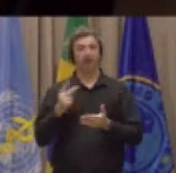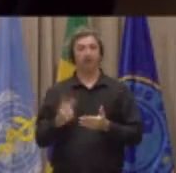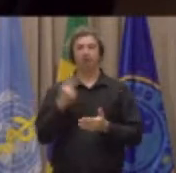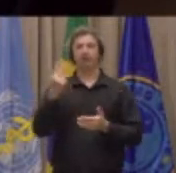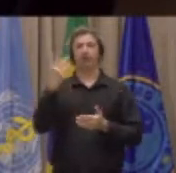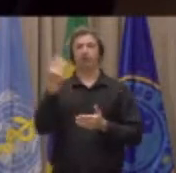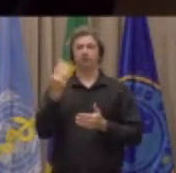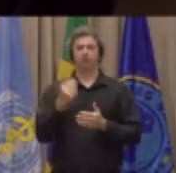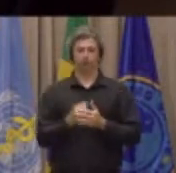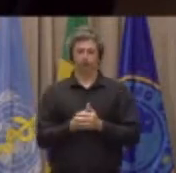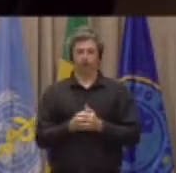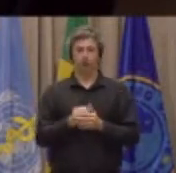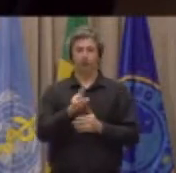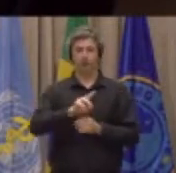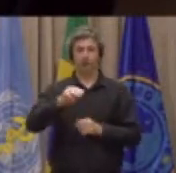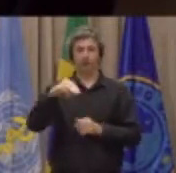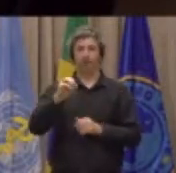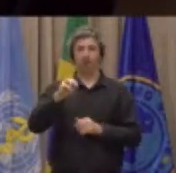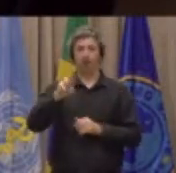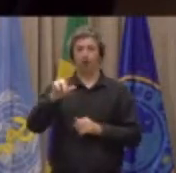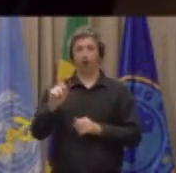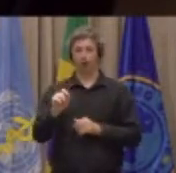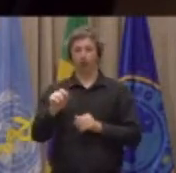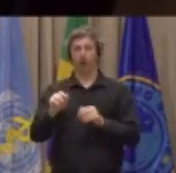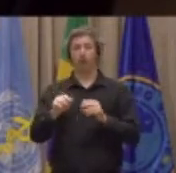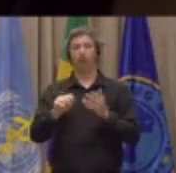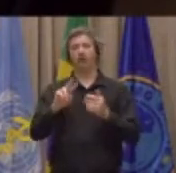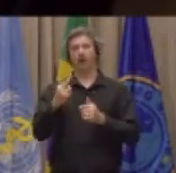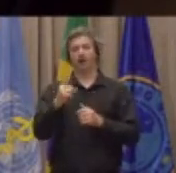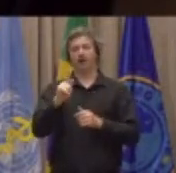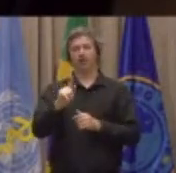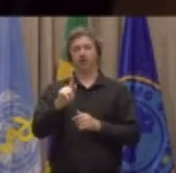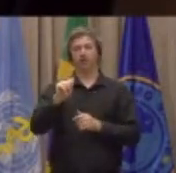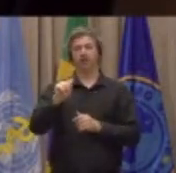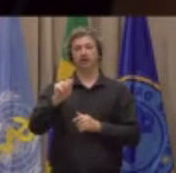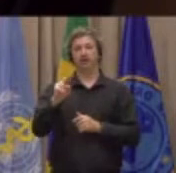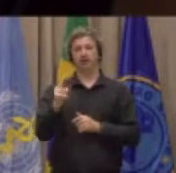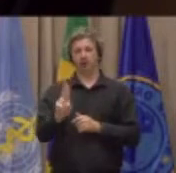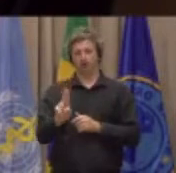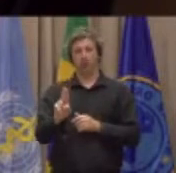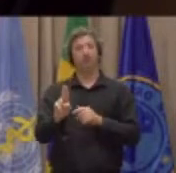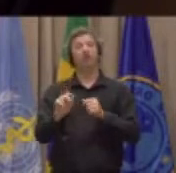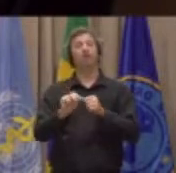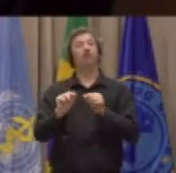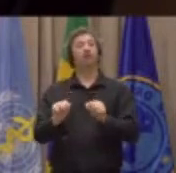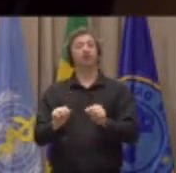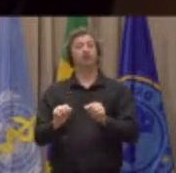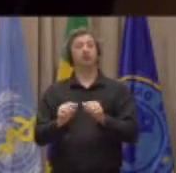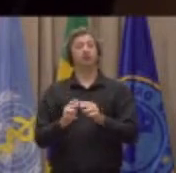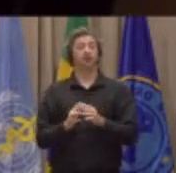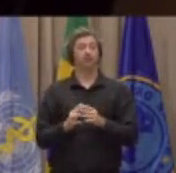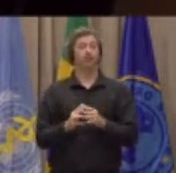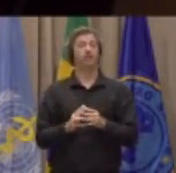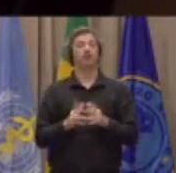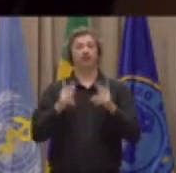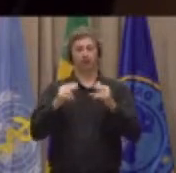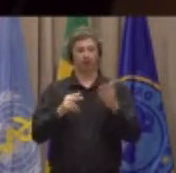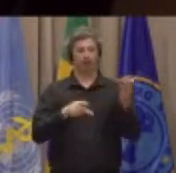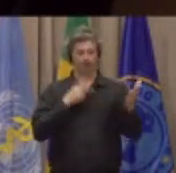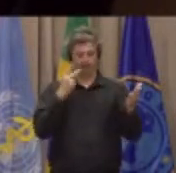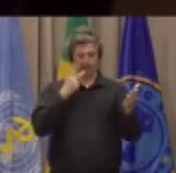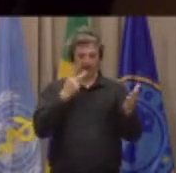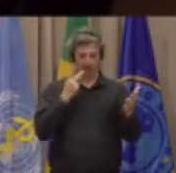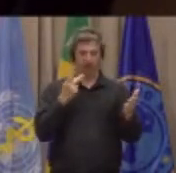high enrichment, and the using of models like GAU allows